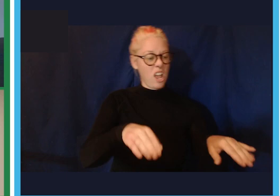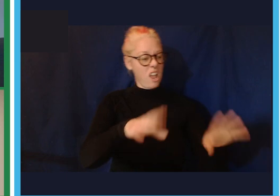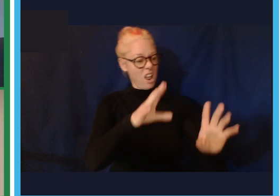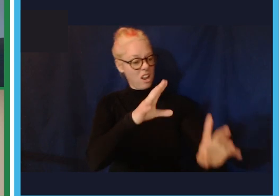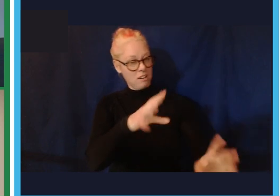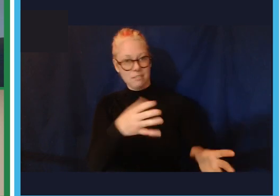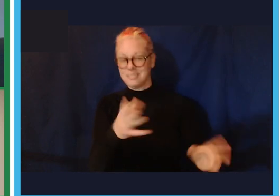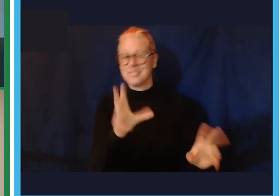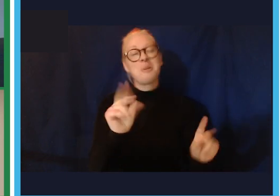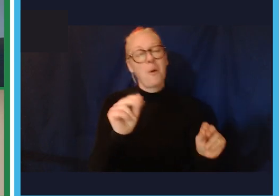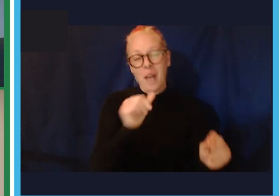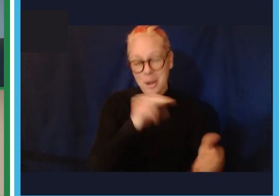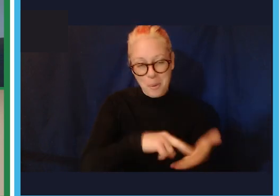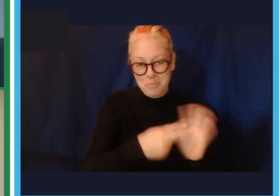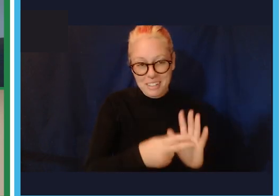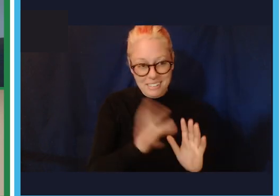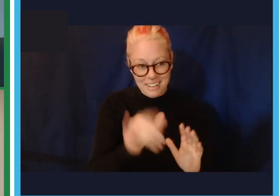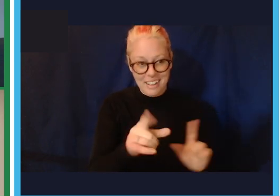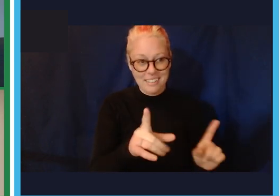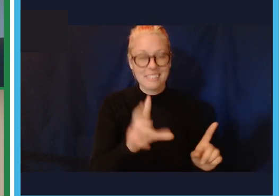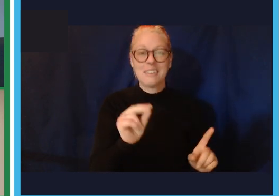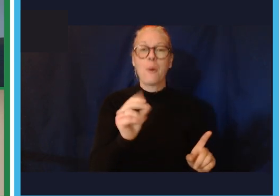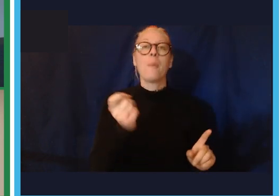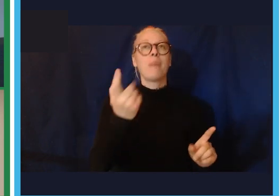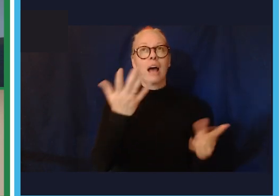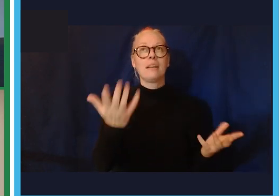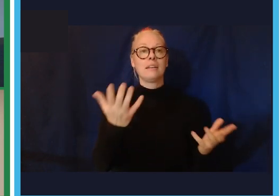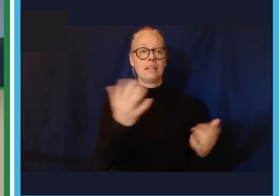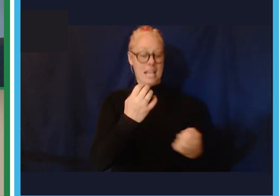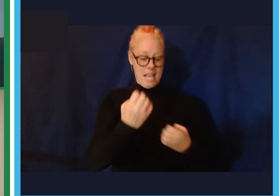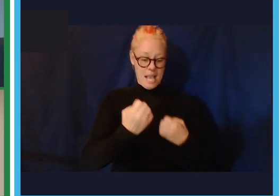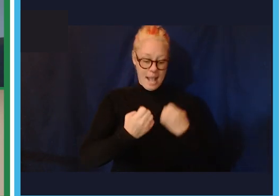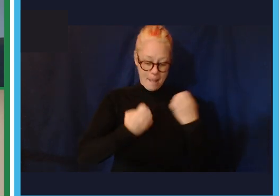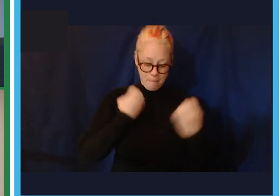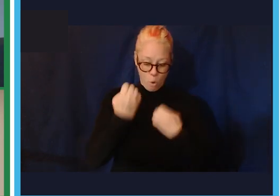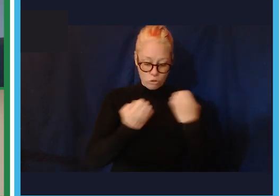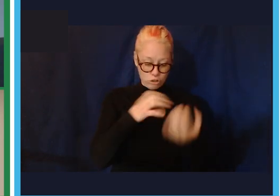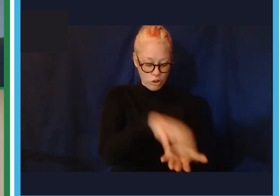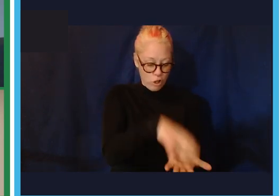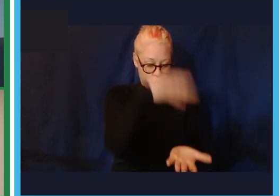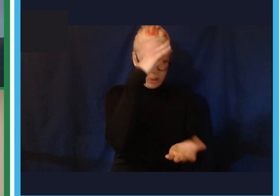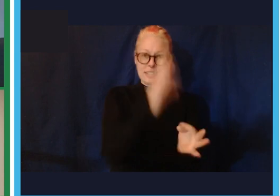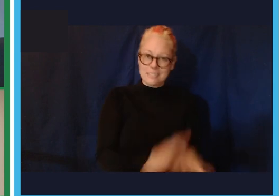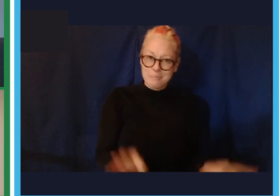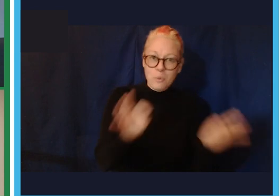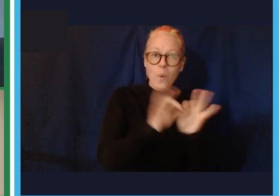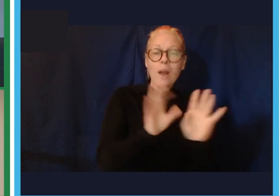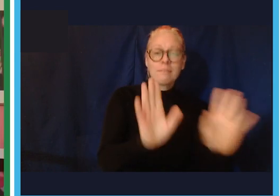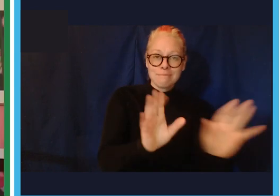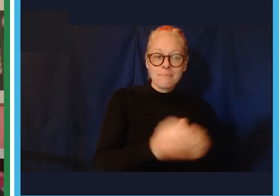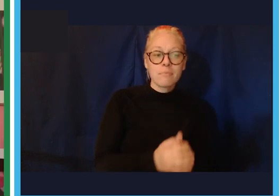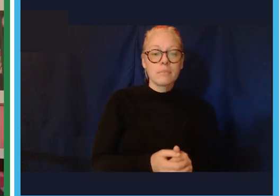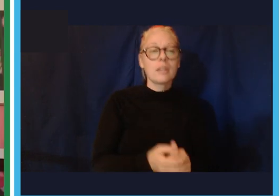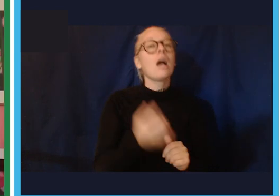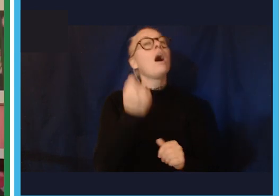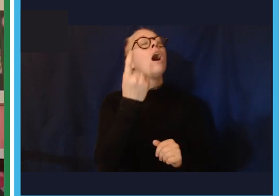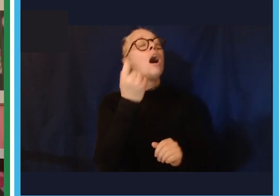great, you know, it's something that I take a lot of care with, because I know that it's an